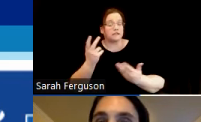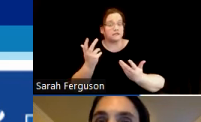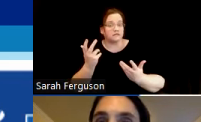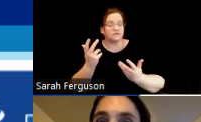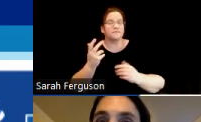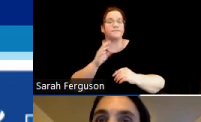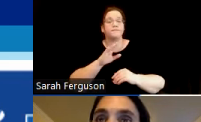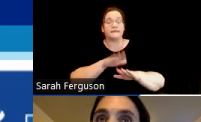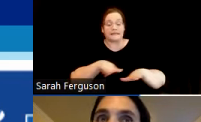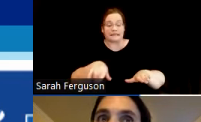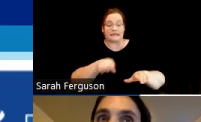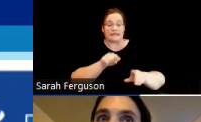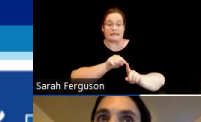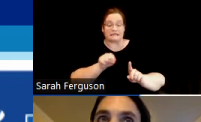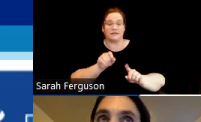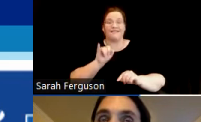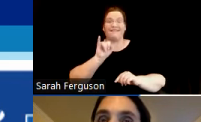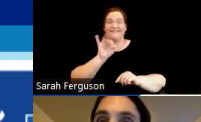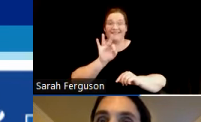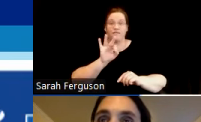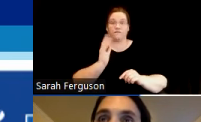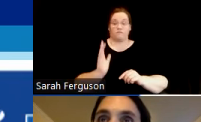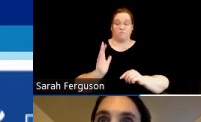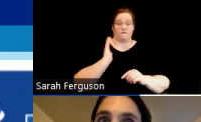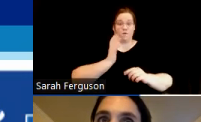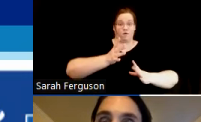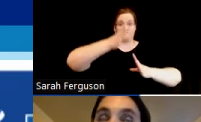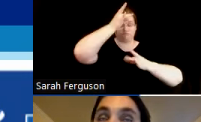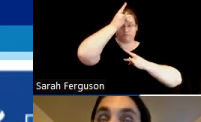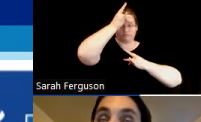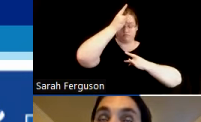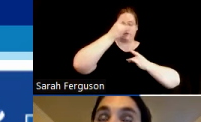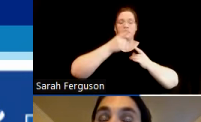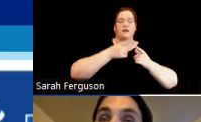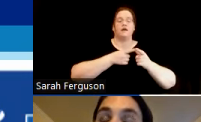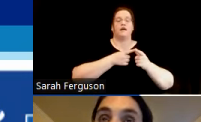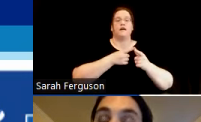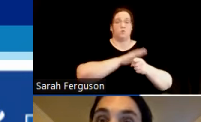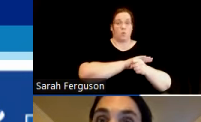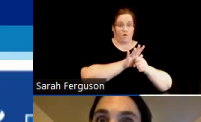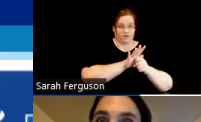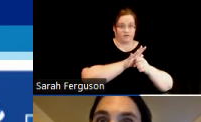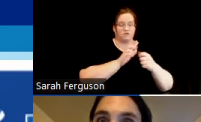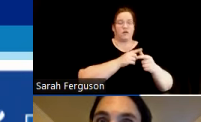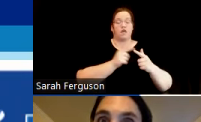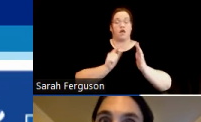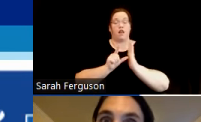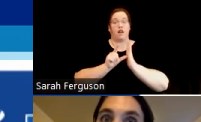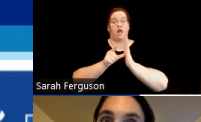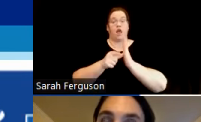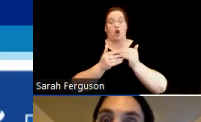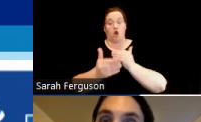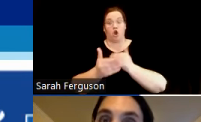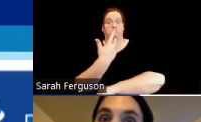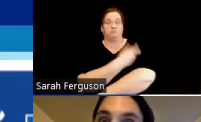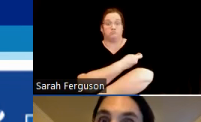kids who are getting both the vaccine and got COVID and then later get the vaccine, get